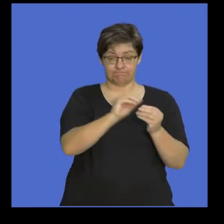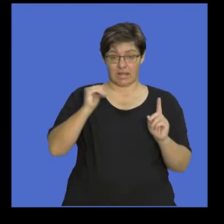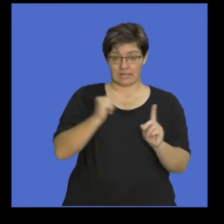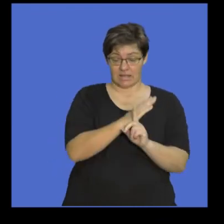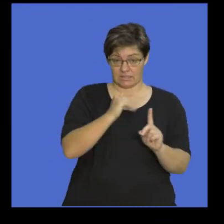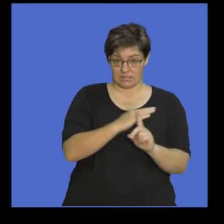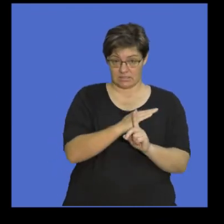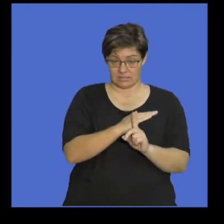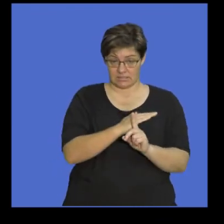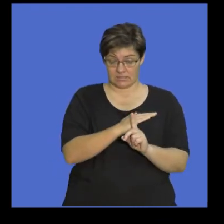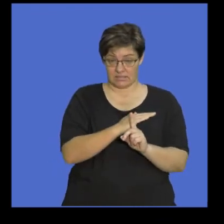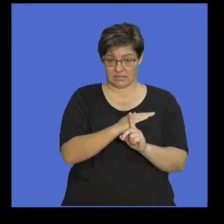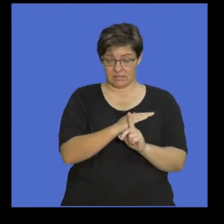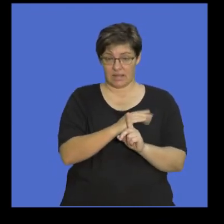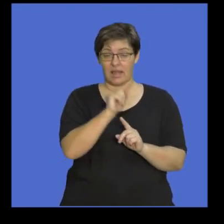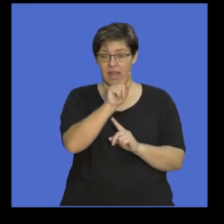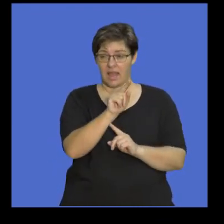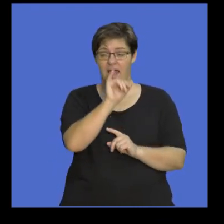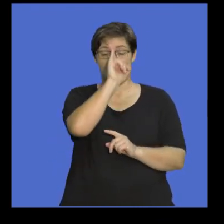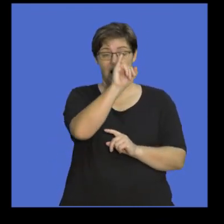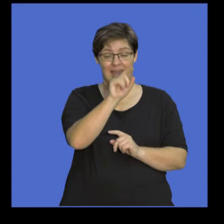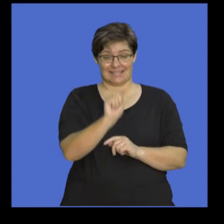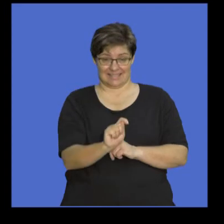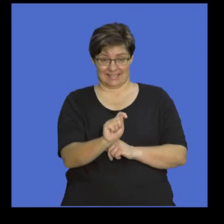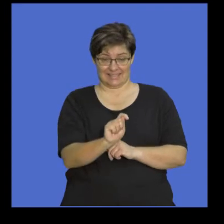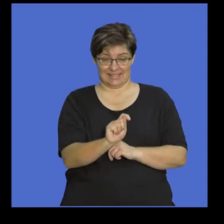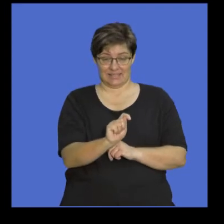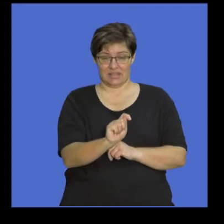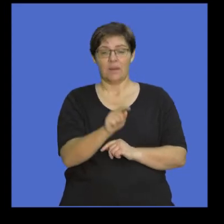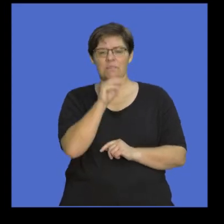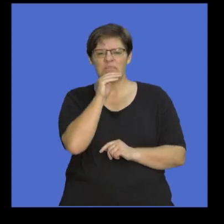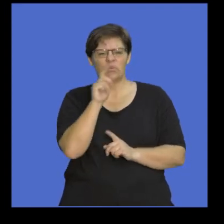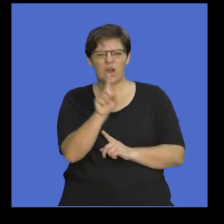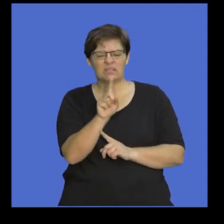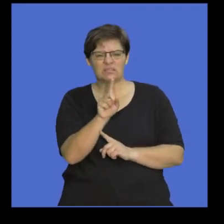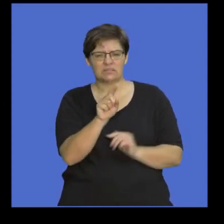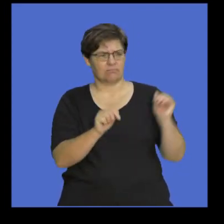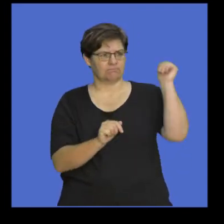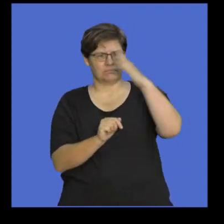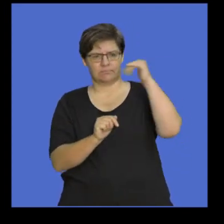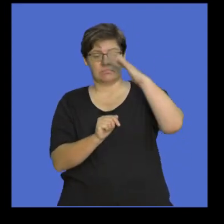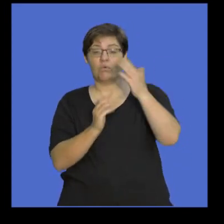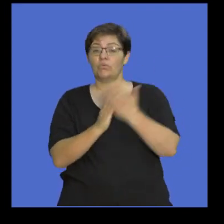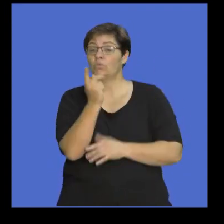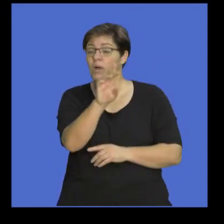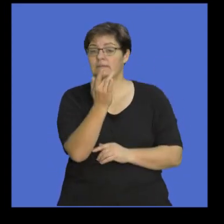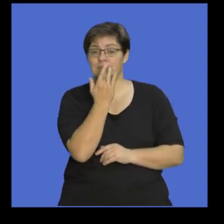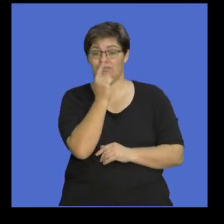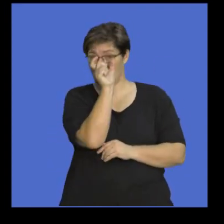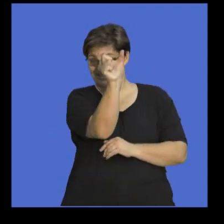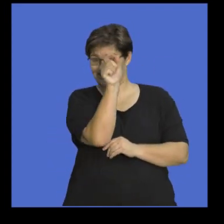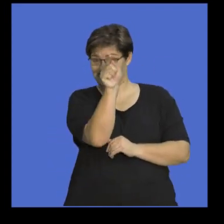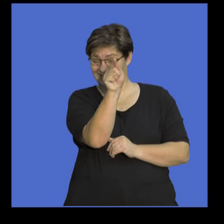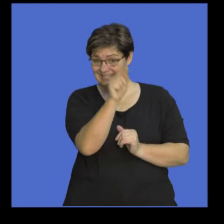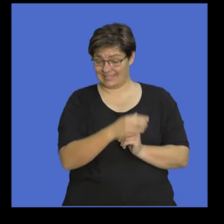current, I total, take note of the notation, is the current through the battery, okay? This is the total